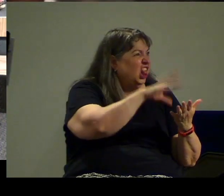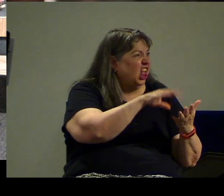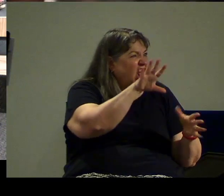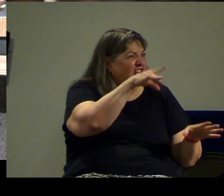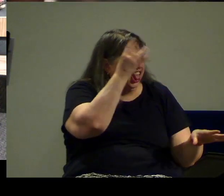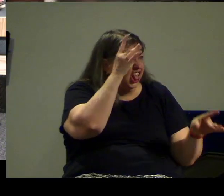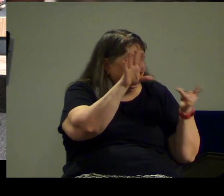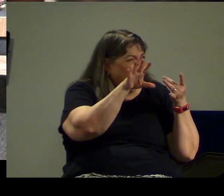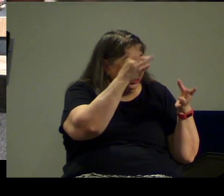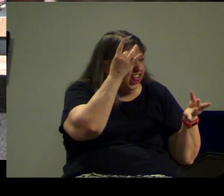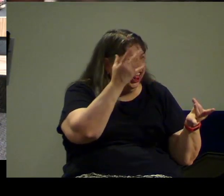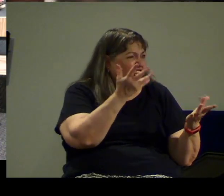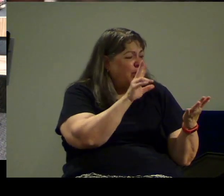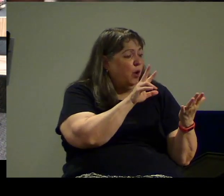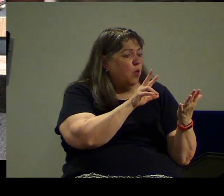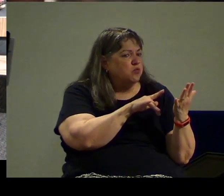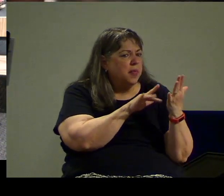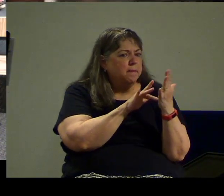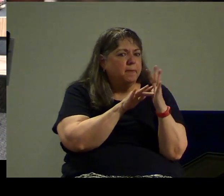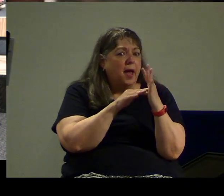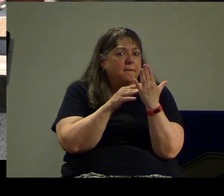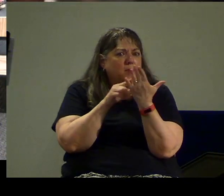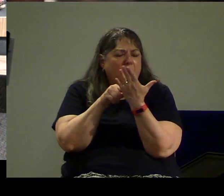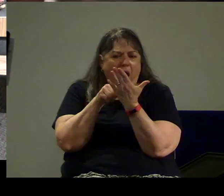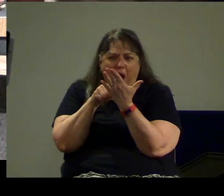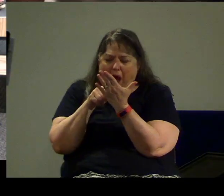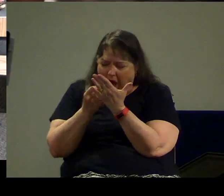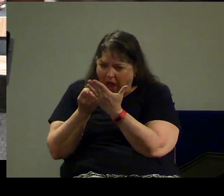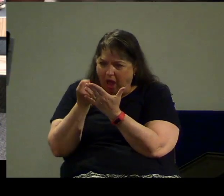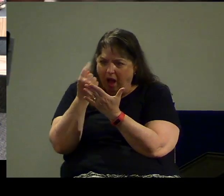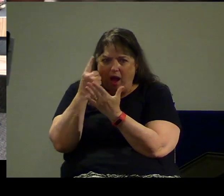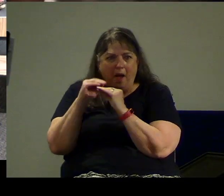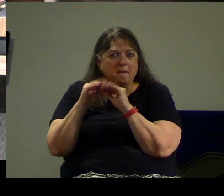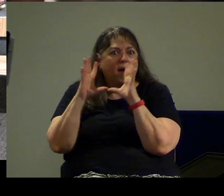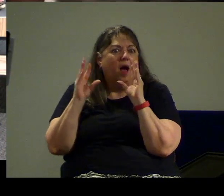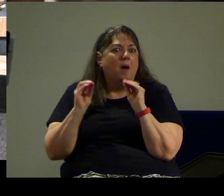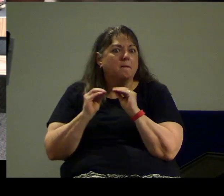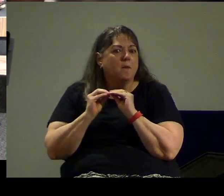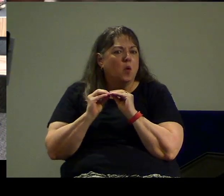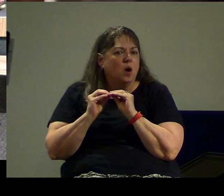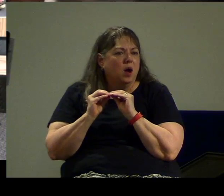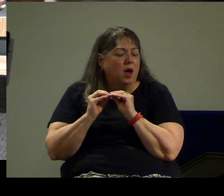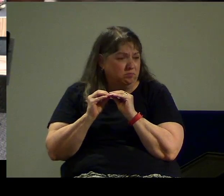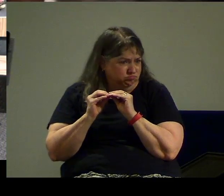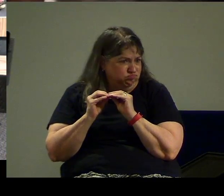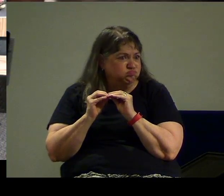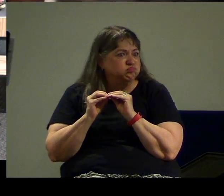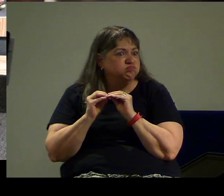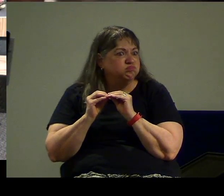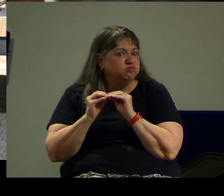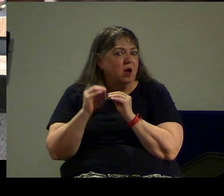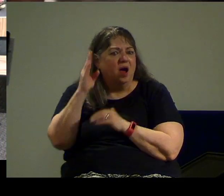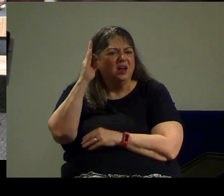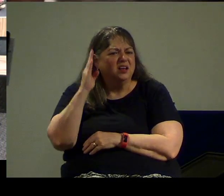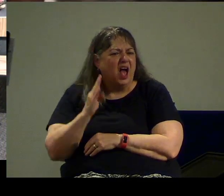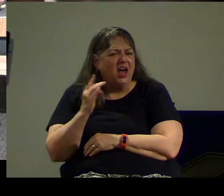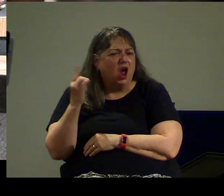the scriptures, God can bring something new out of it, can he? Right? God is always